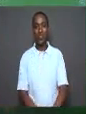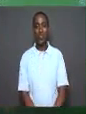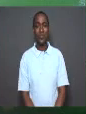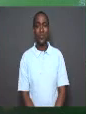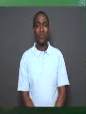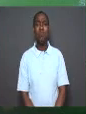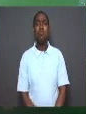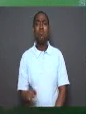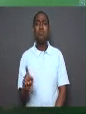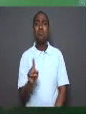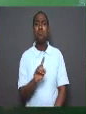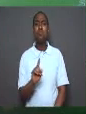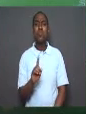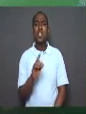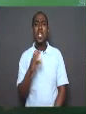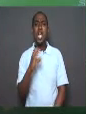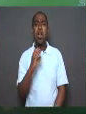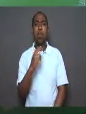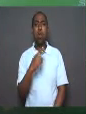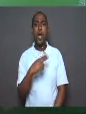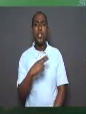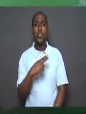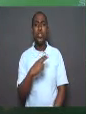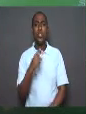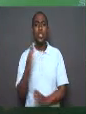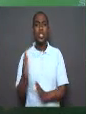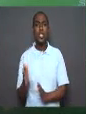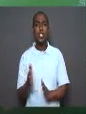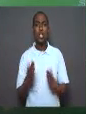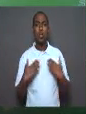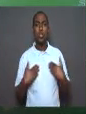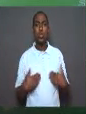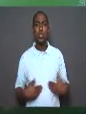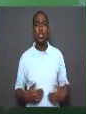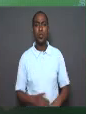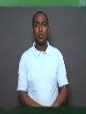What do carbohydrates provide for the body?